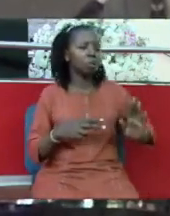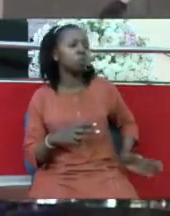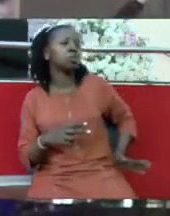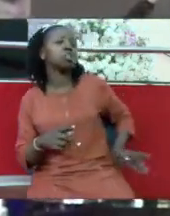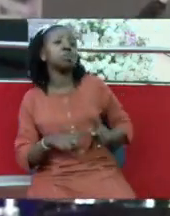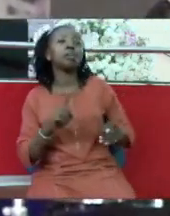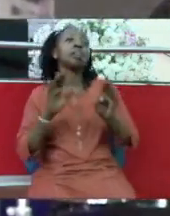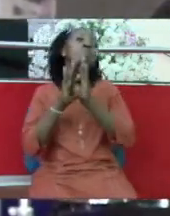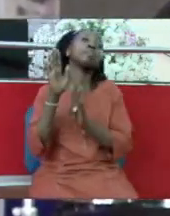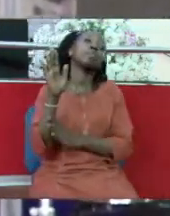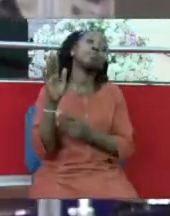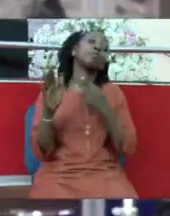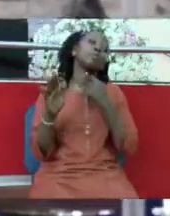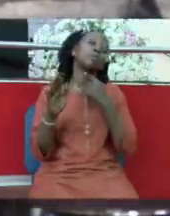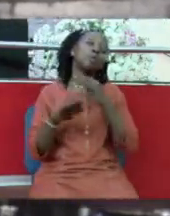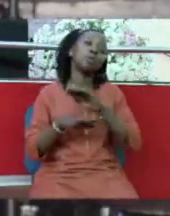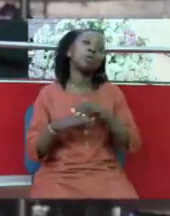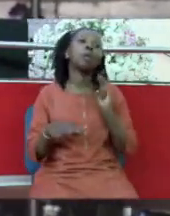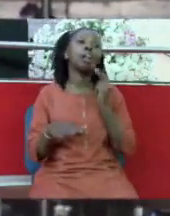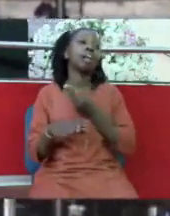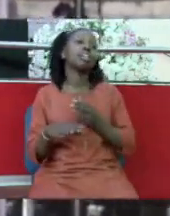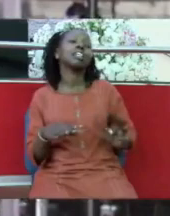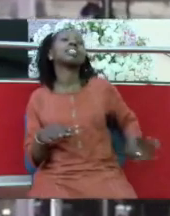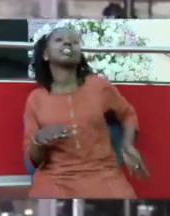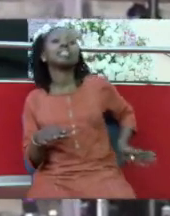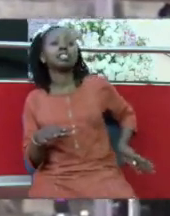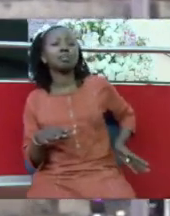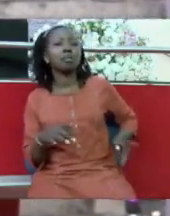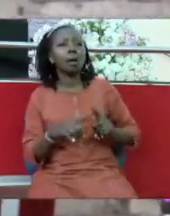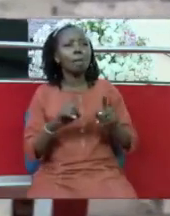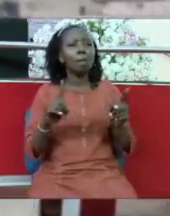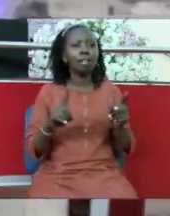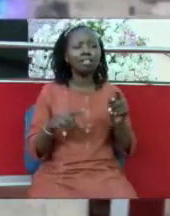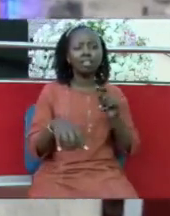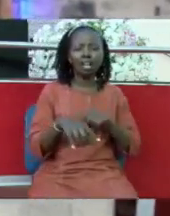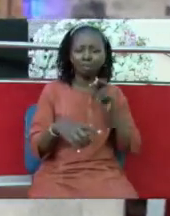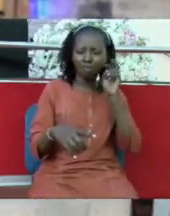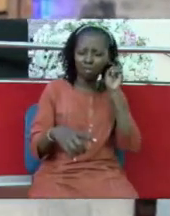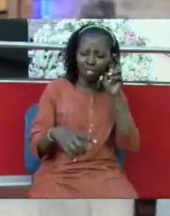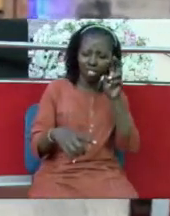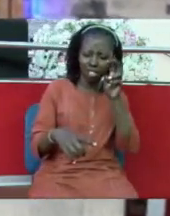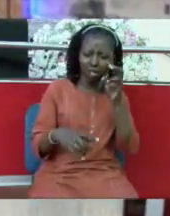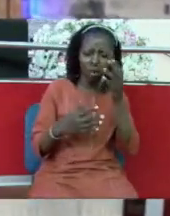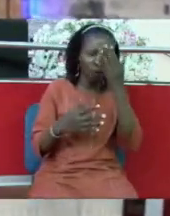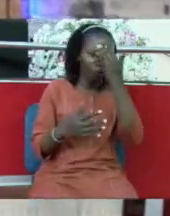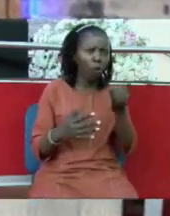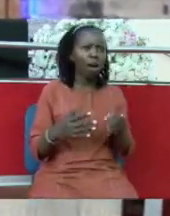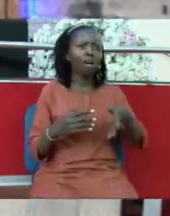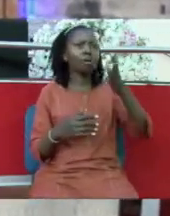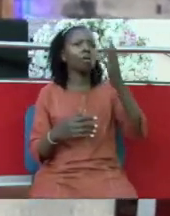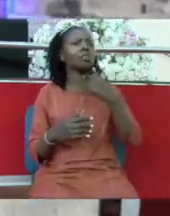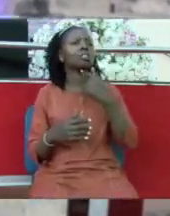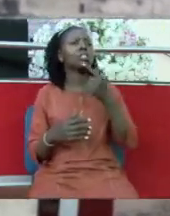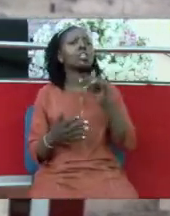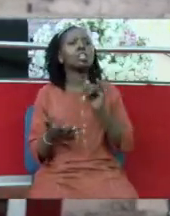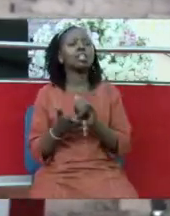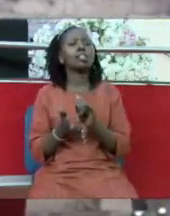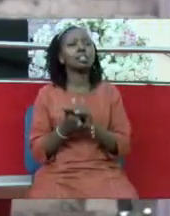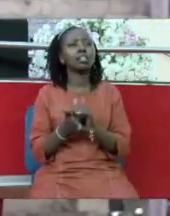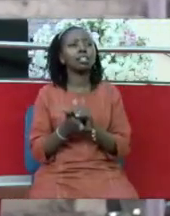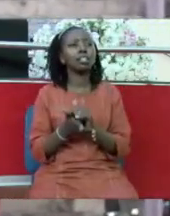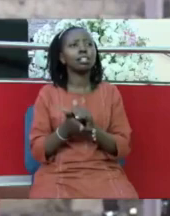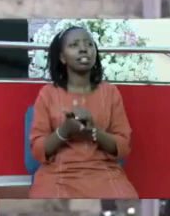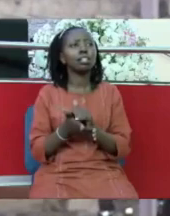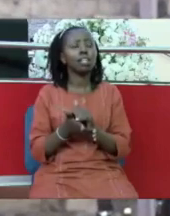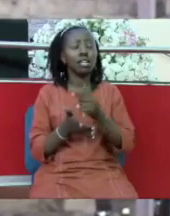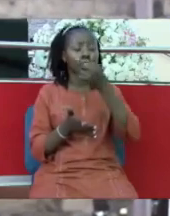Biblia. But when you reflect why God would say that. Lakini ukitafakari kwa nini Mungu anasema hivyo. It is